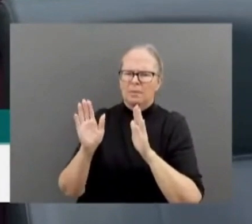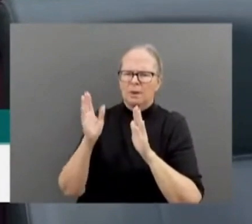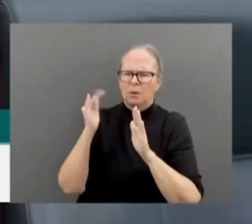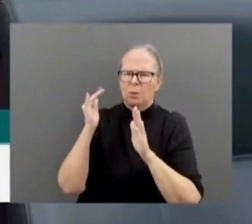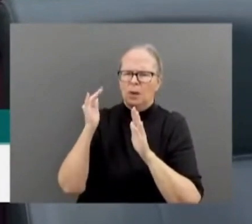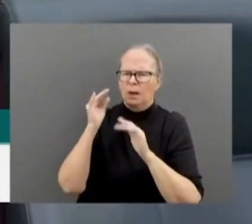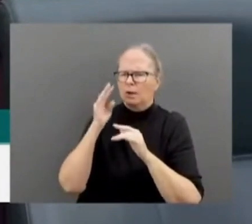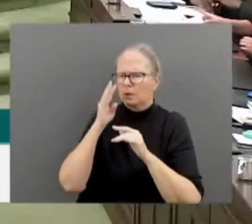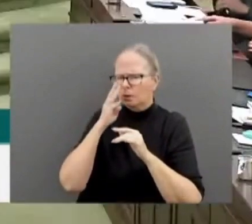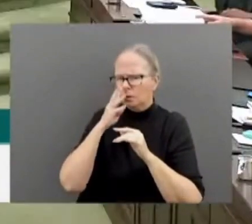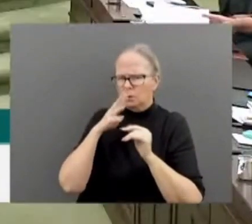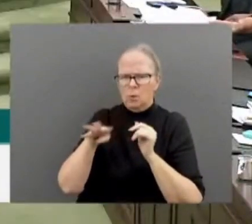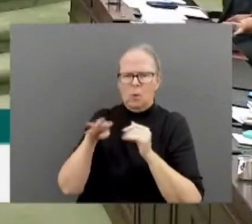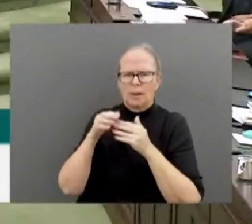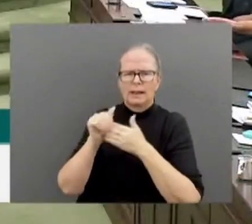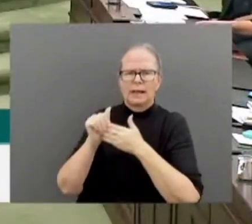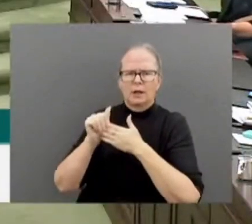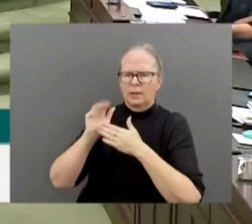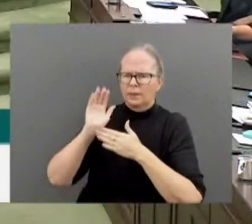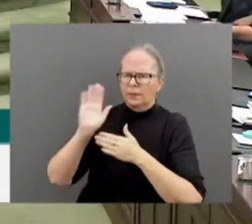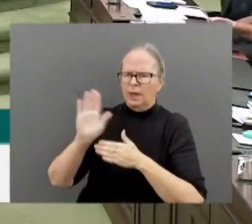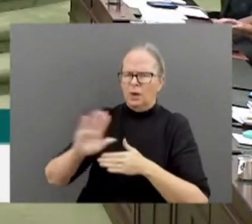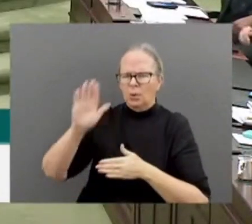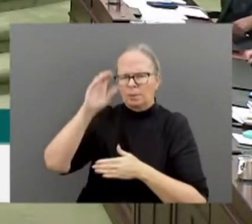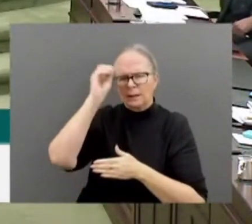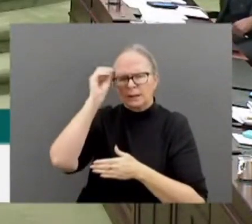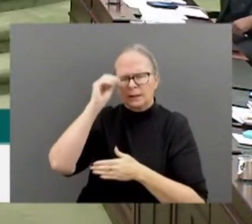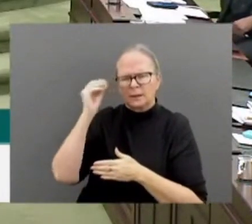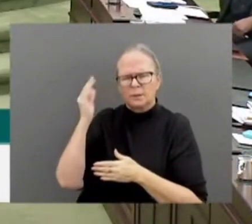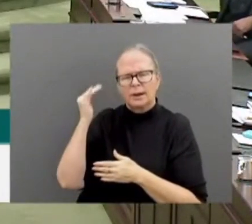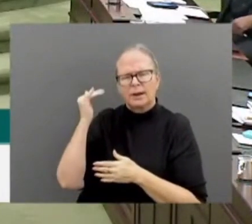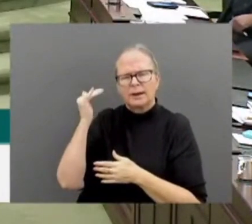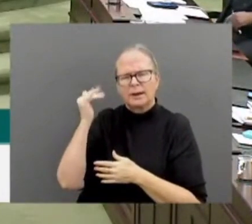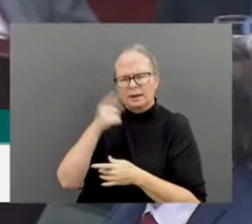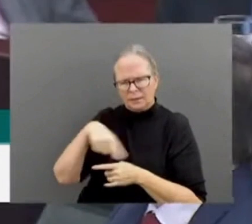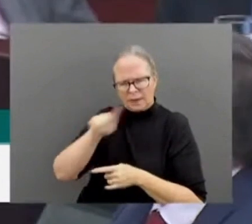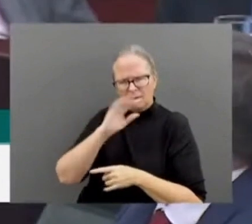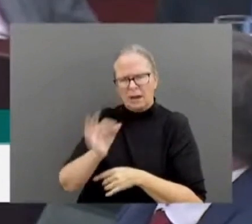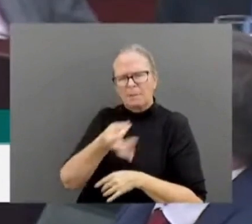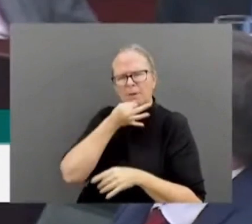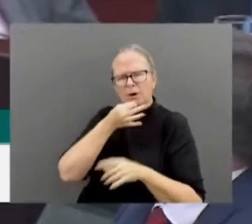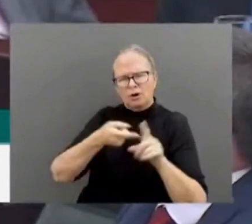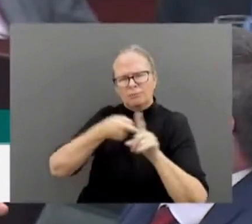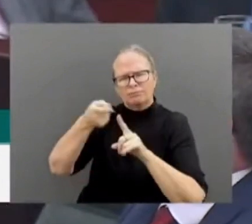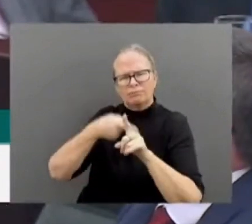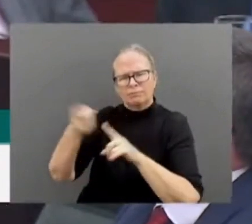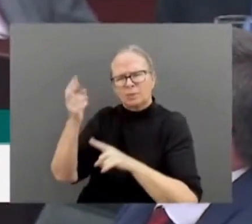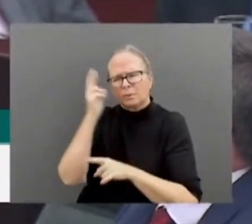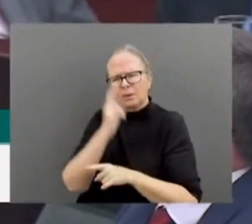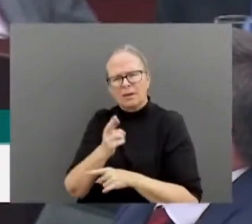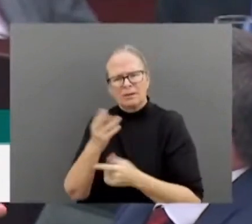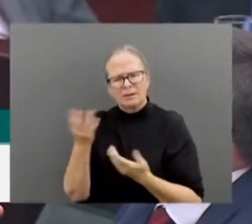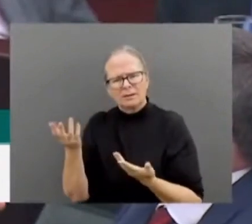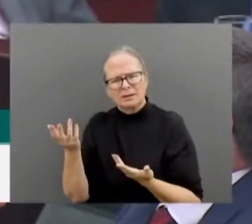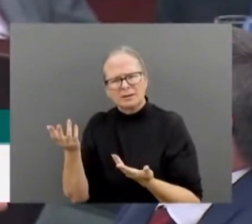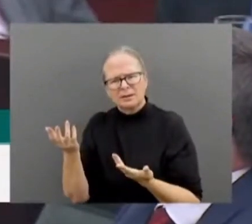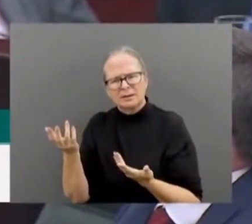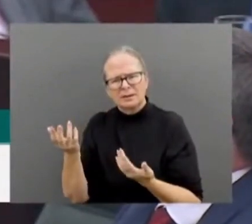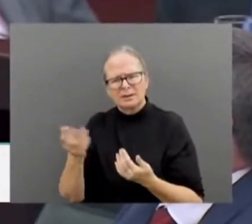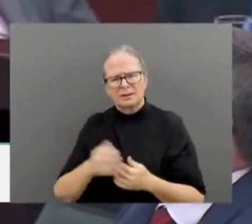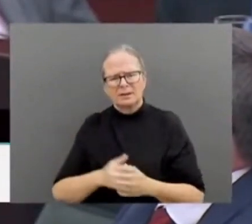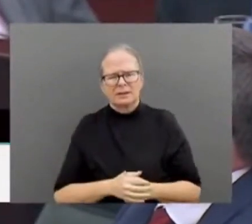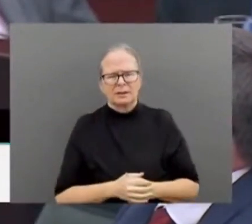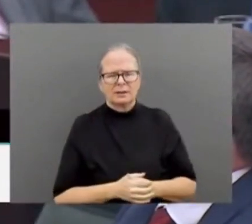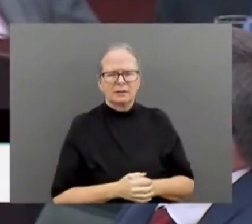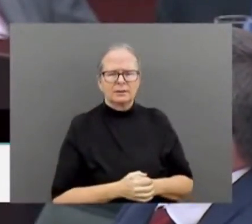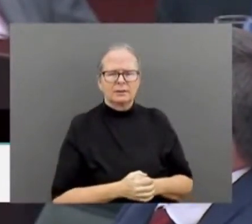opinion of experts? The Honourable Minister of Energy and Minerals. Mr. Speaker, why is it the NDP don't listen to the people of Alberta? You